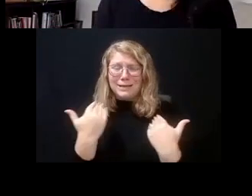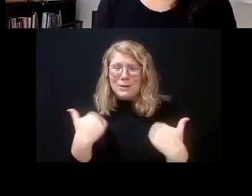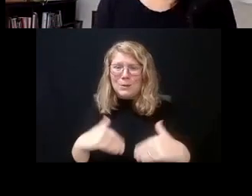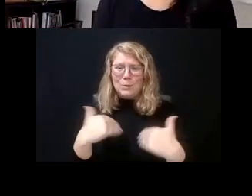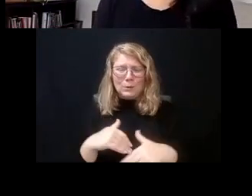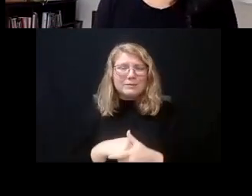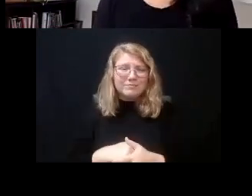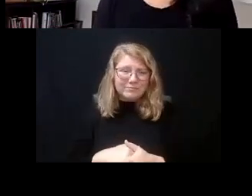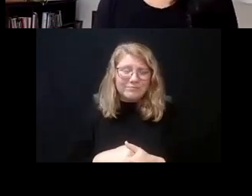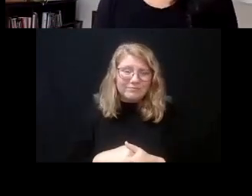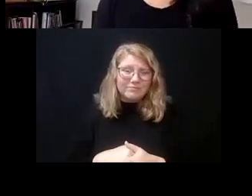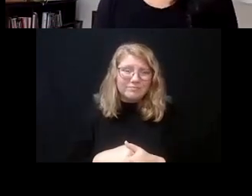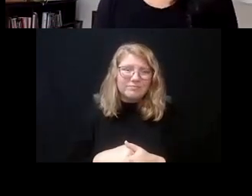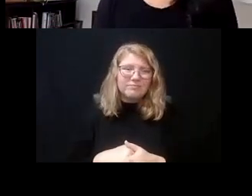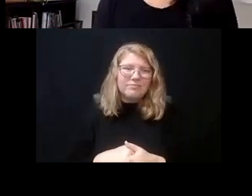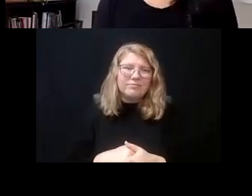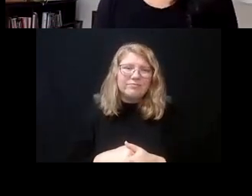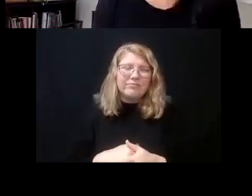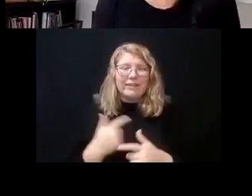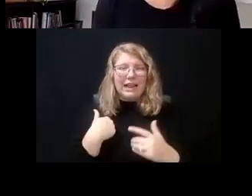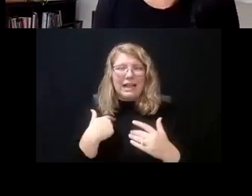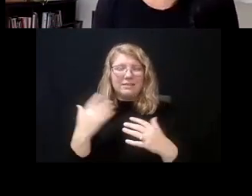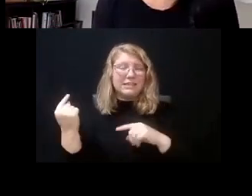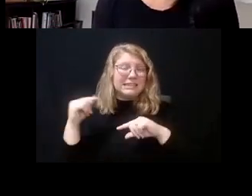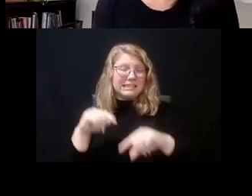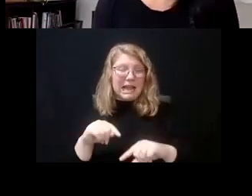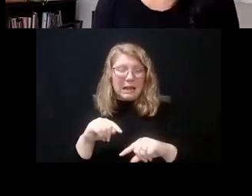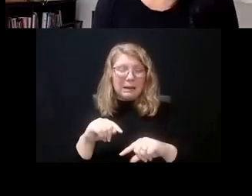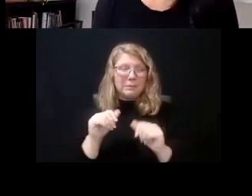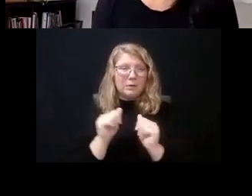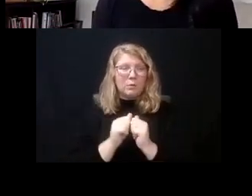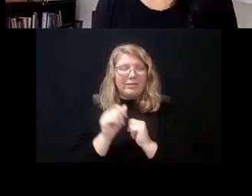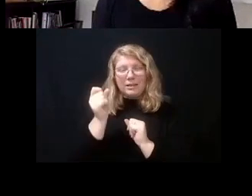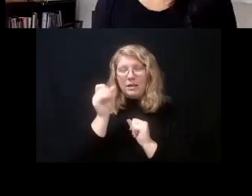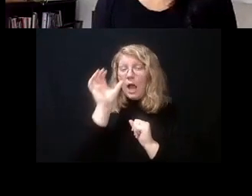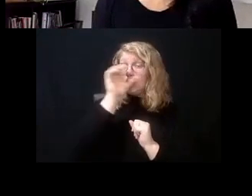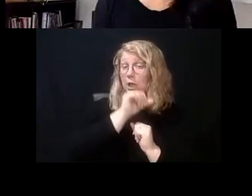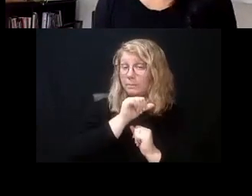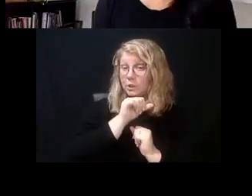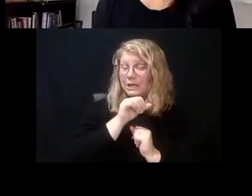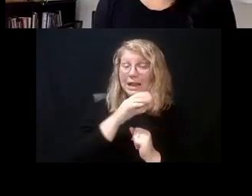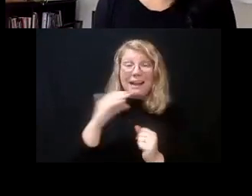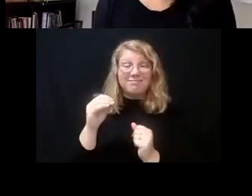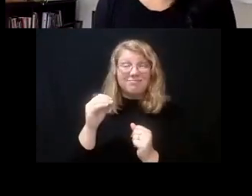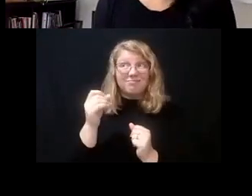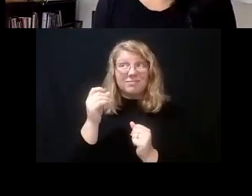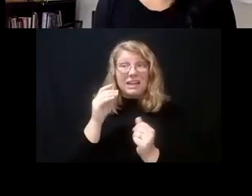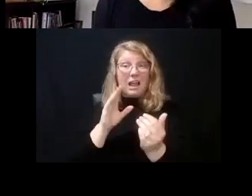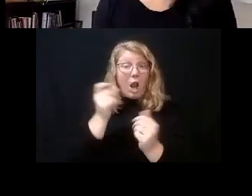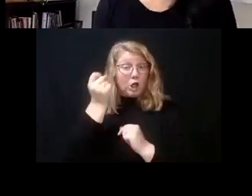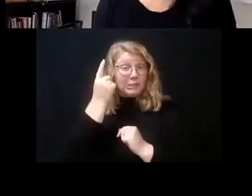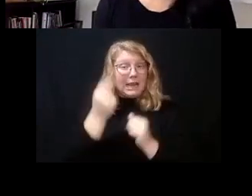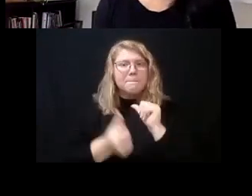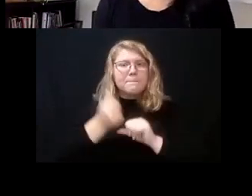play. I'm kind of coming here with the assumption and affirmation that most organizations want to